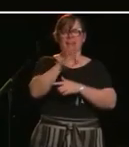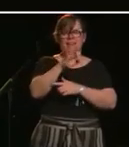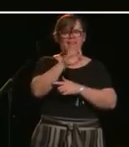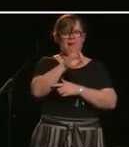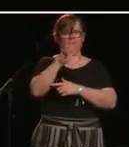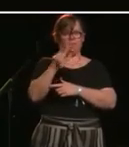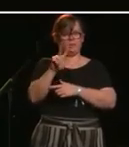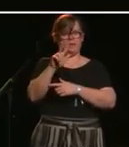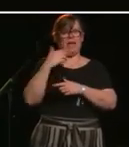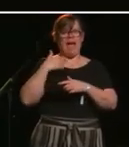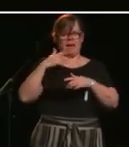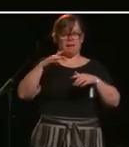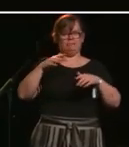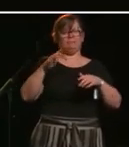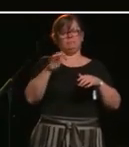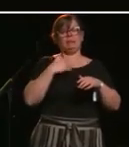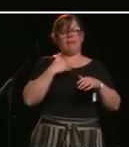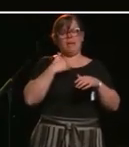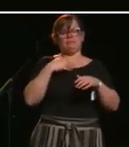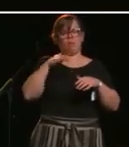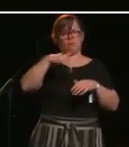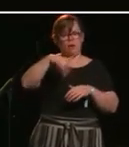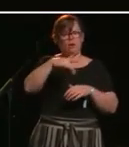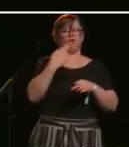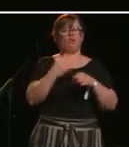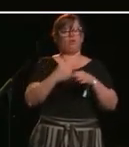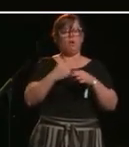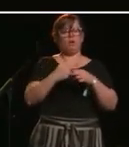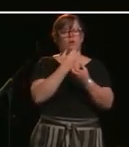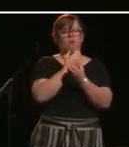Silence, she's been a beacon for